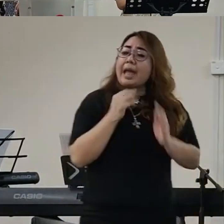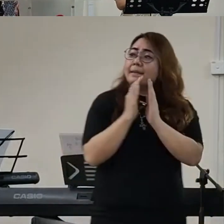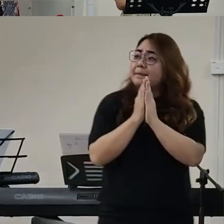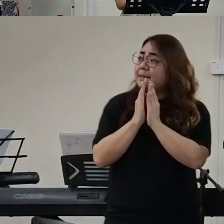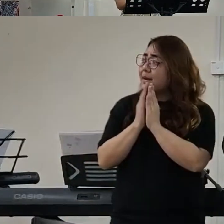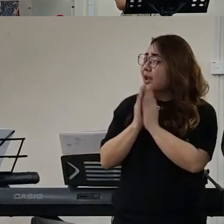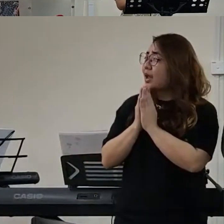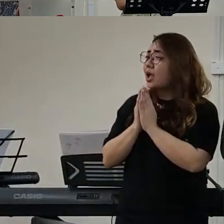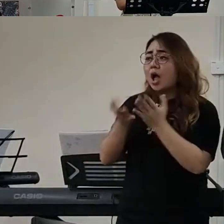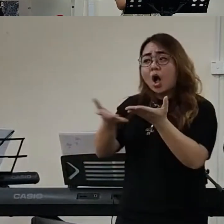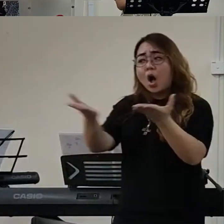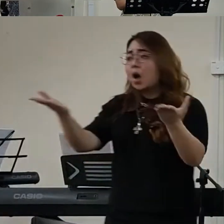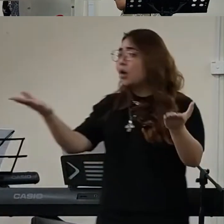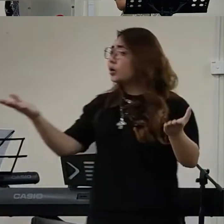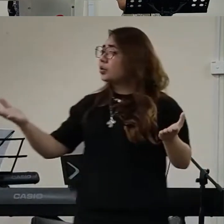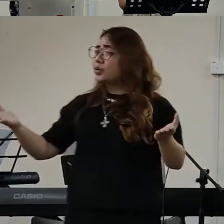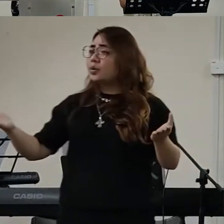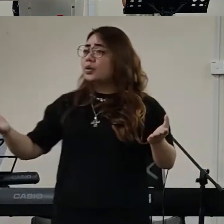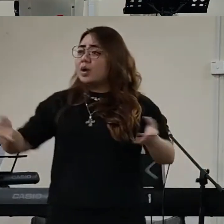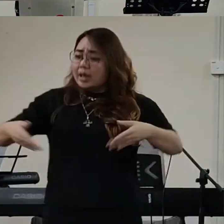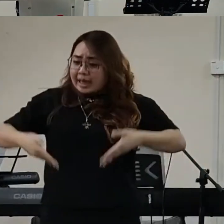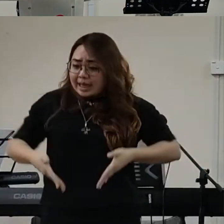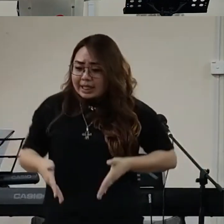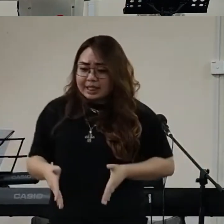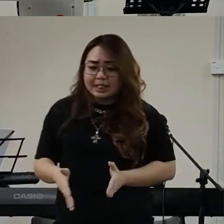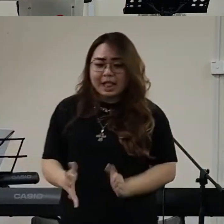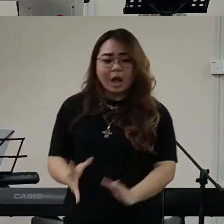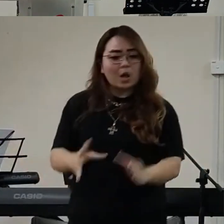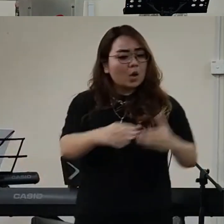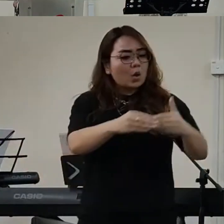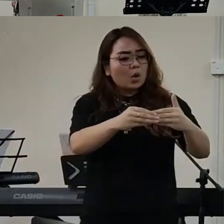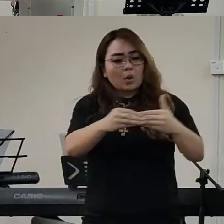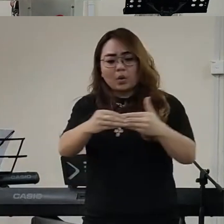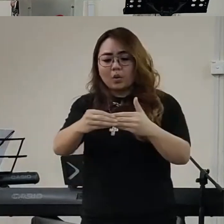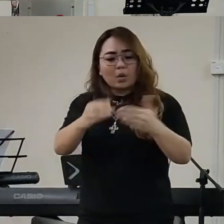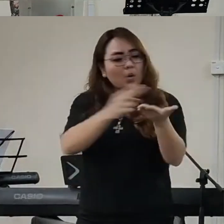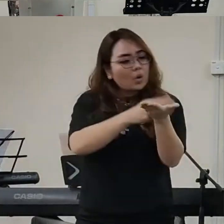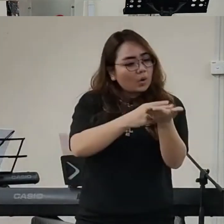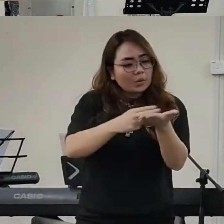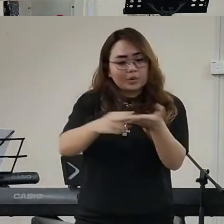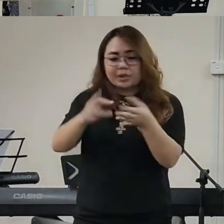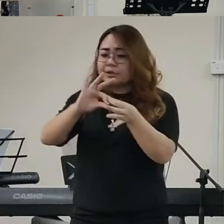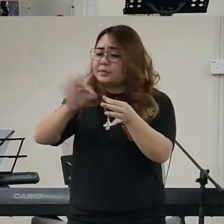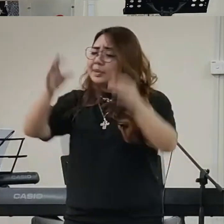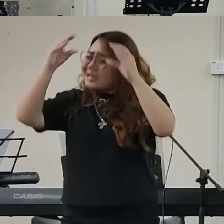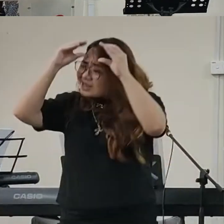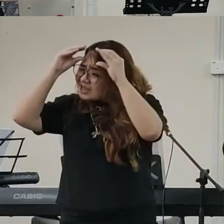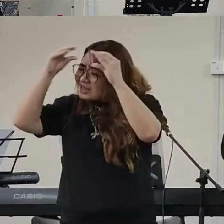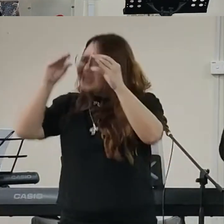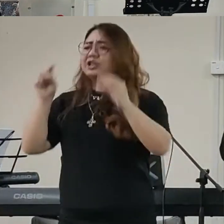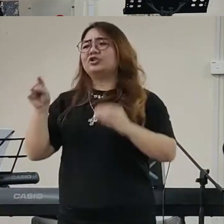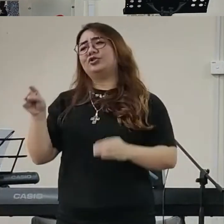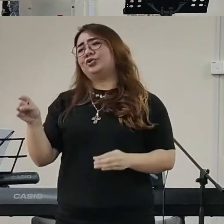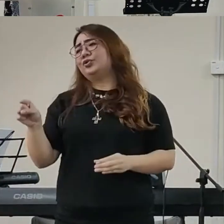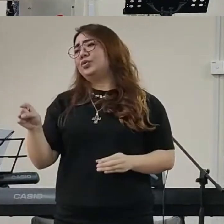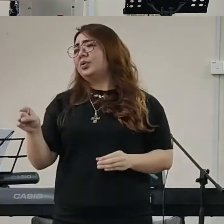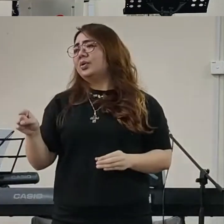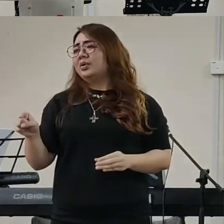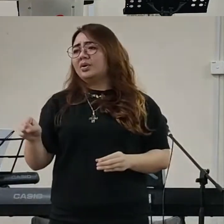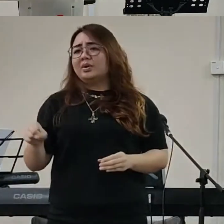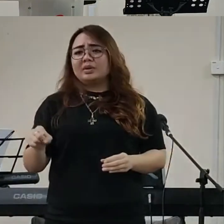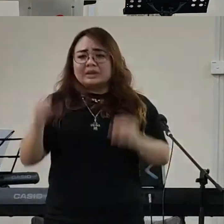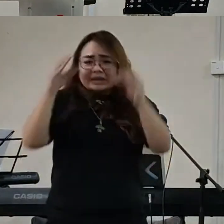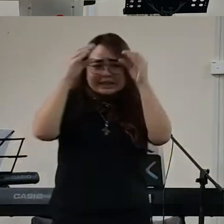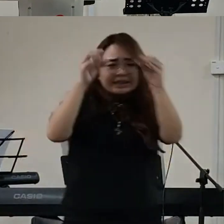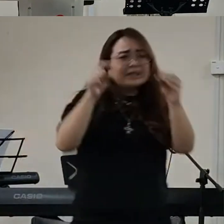will allow the Holy Spirit to truly teach us, okay, shepherds, future shepherds, all of us, not just CG leaders, every one